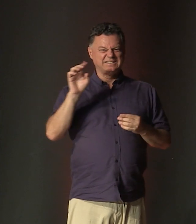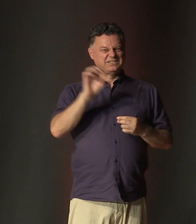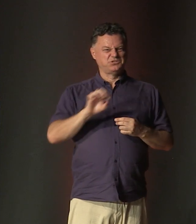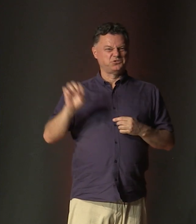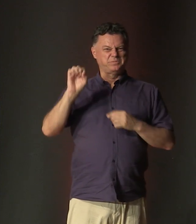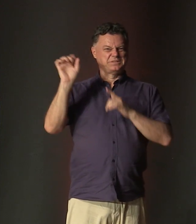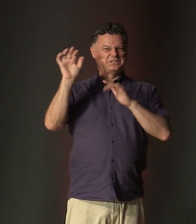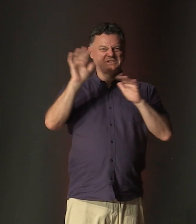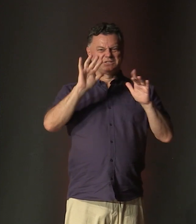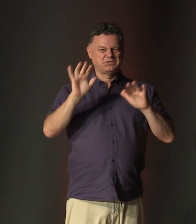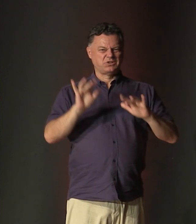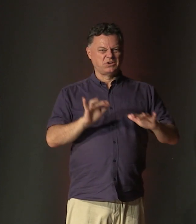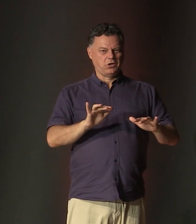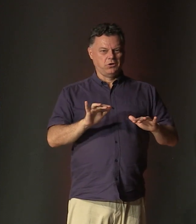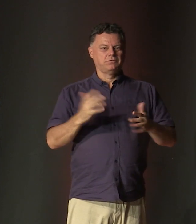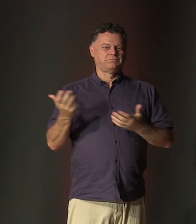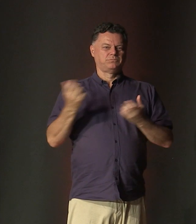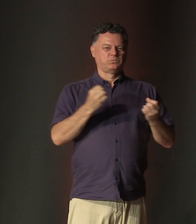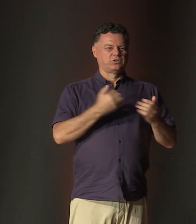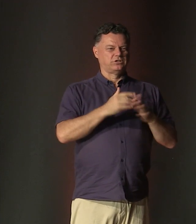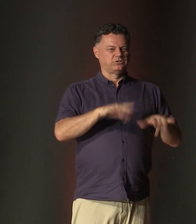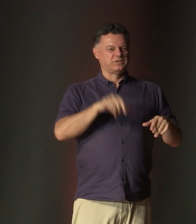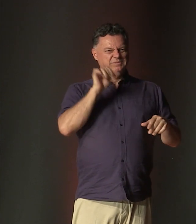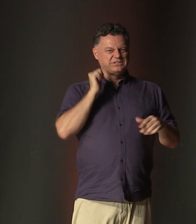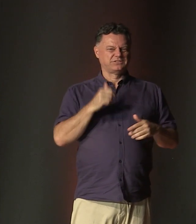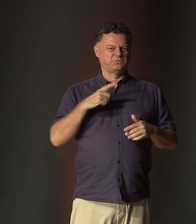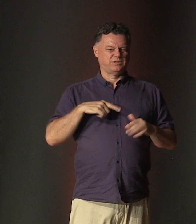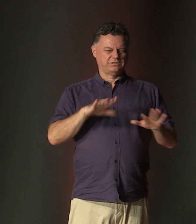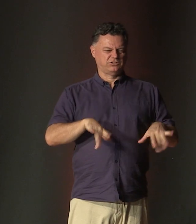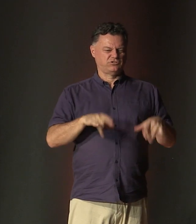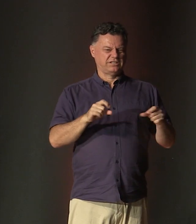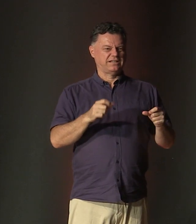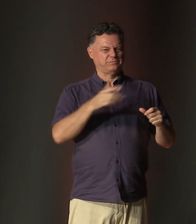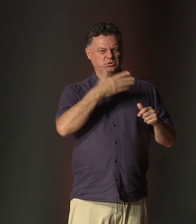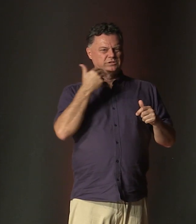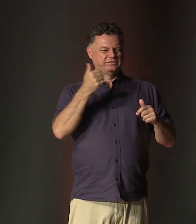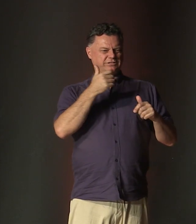our Australian beach. We need those rights here.